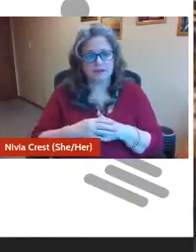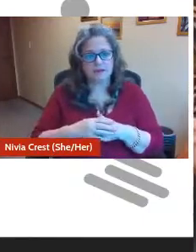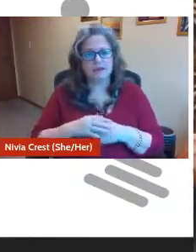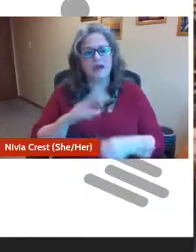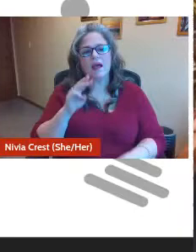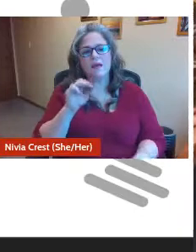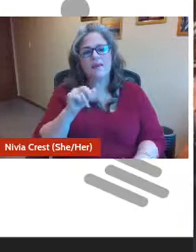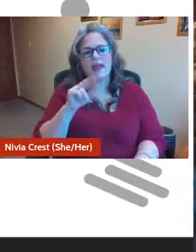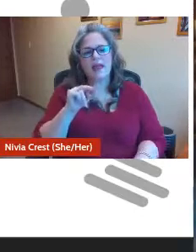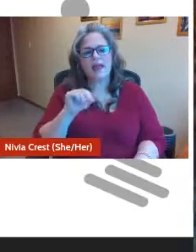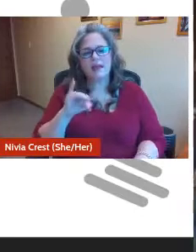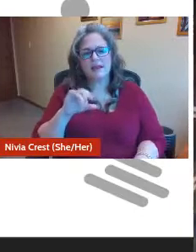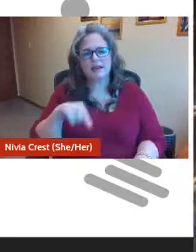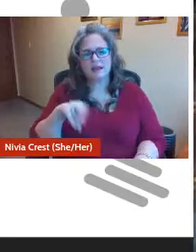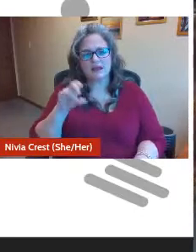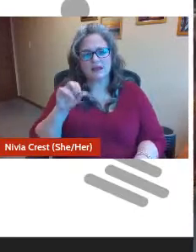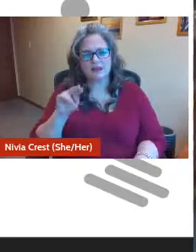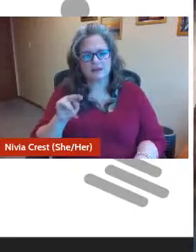You have my manicure. Your